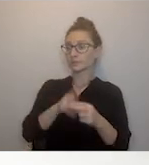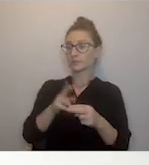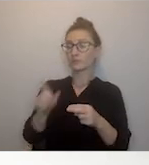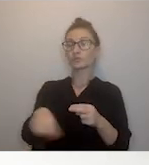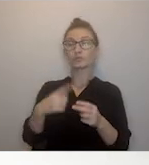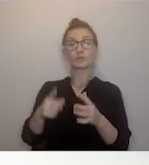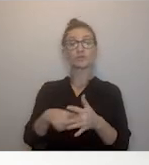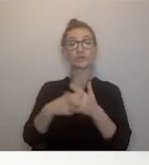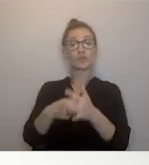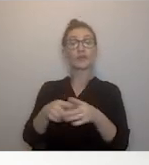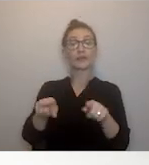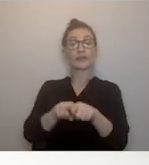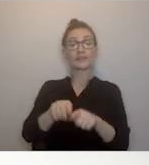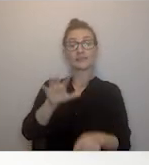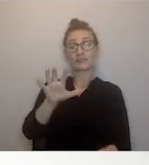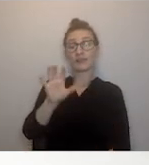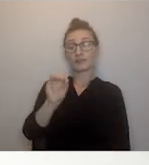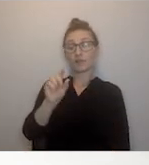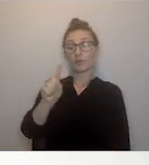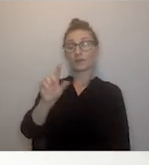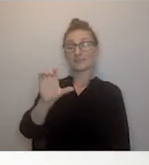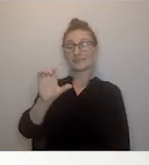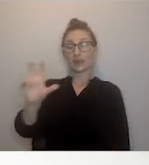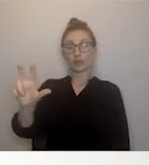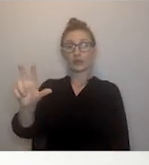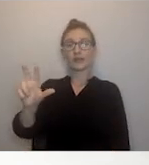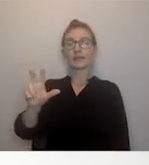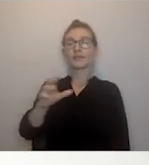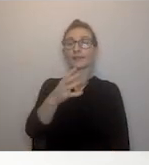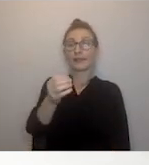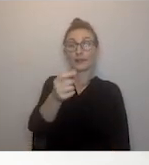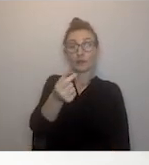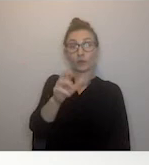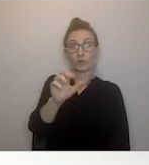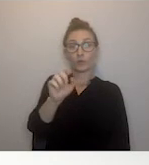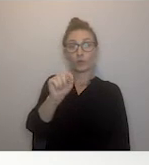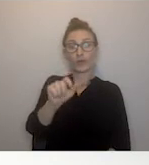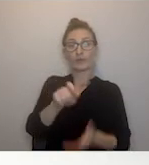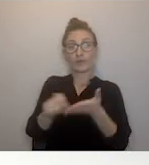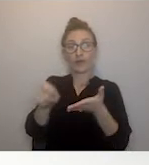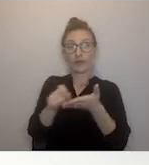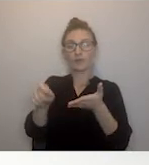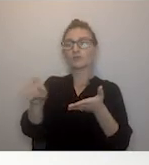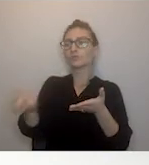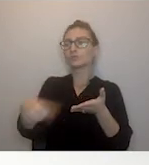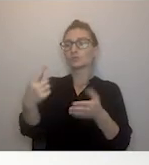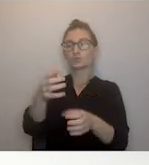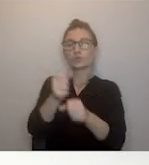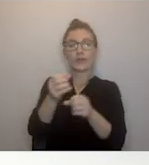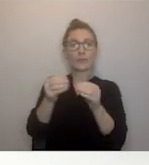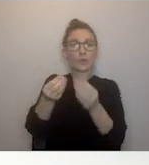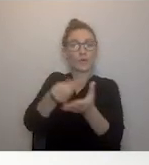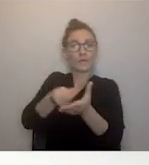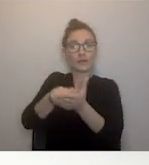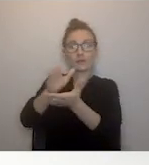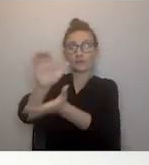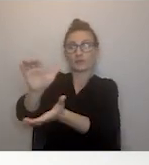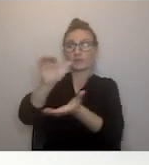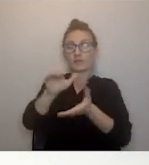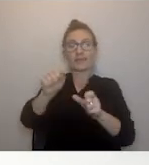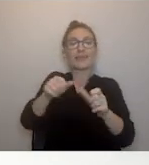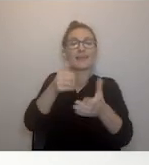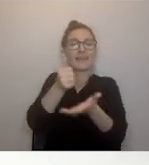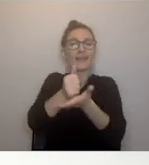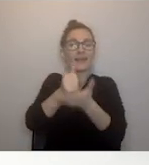connect with us. So she was saying just getting started as a 501c3 and grant writing, figure out how to get those external funds that exist